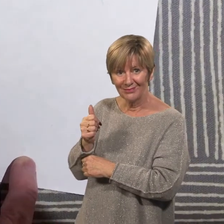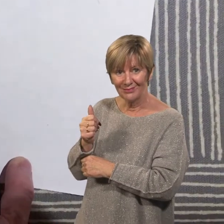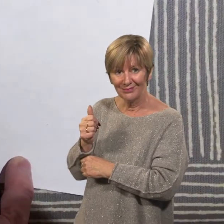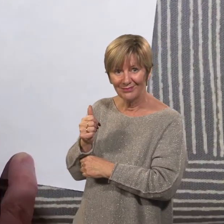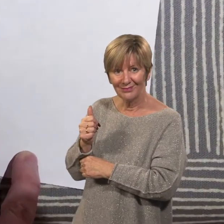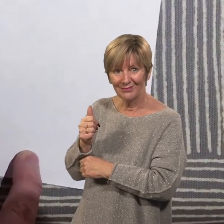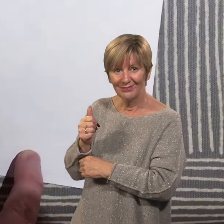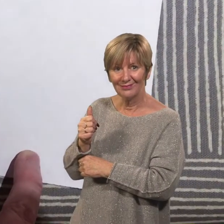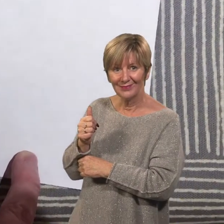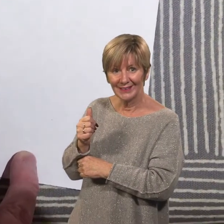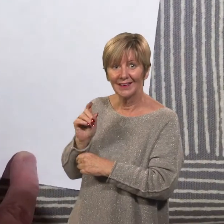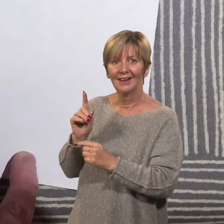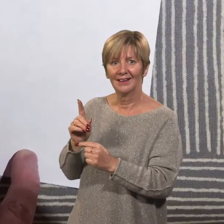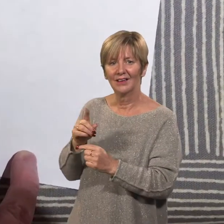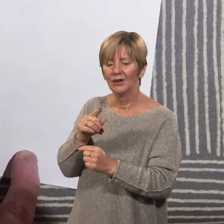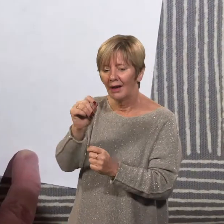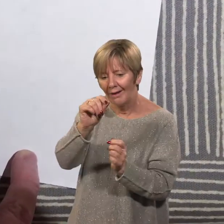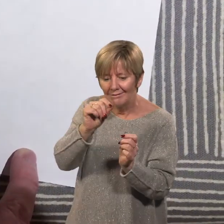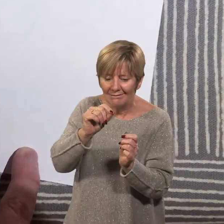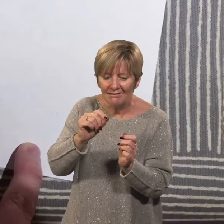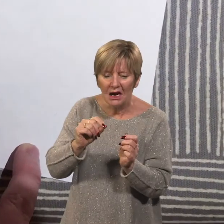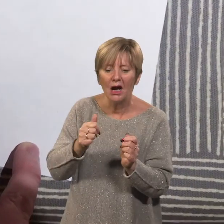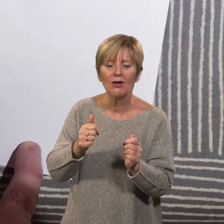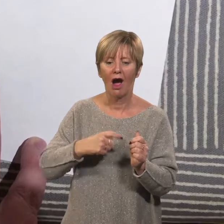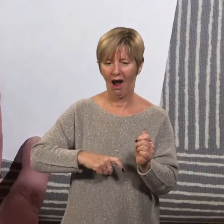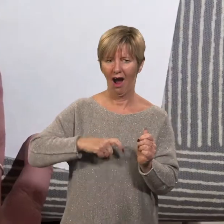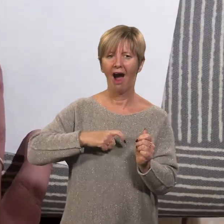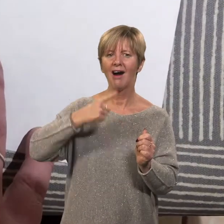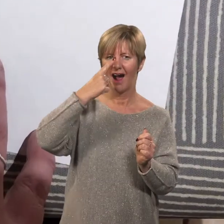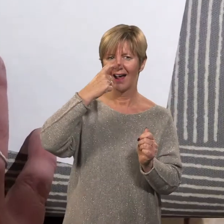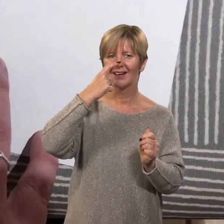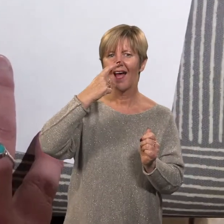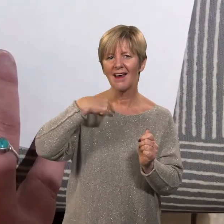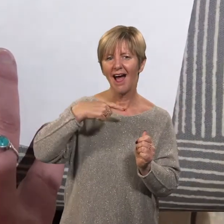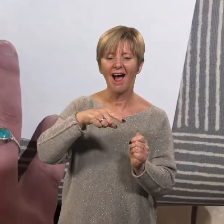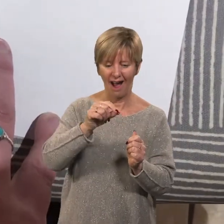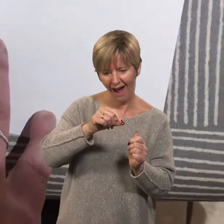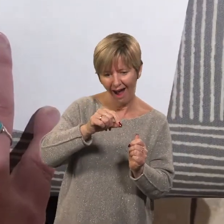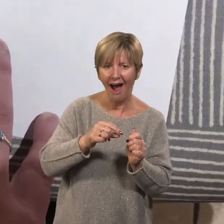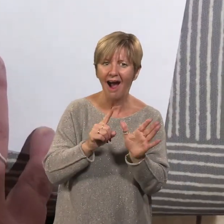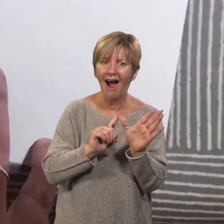to the wrist. And once again, if you're feeling confident, you can draw a thumb. If not, don't worry, you could just